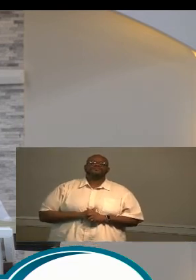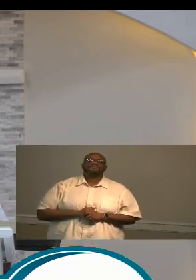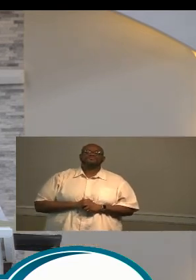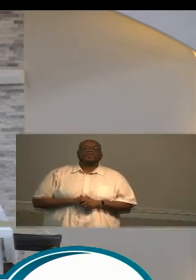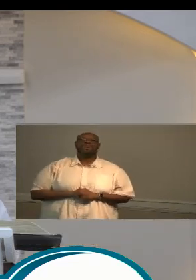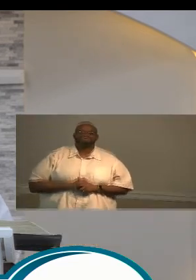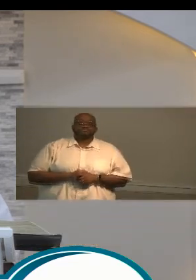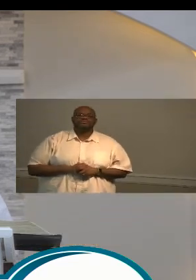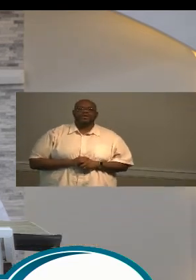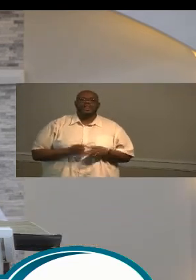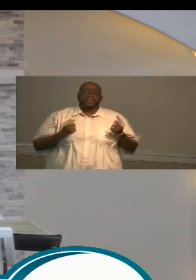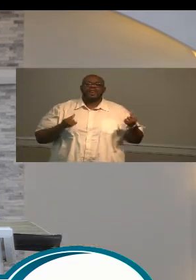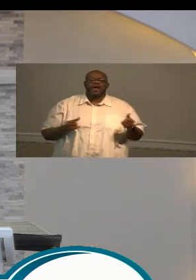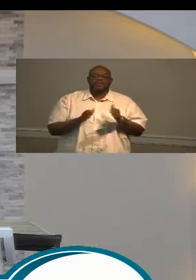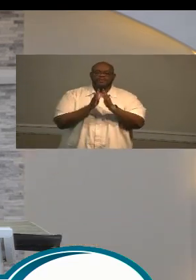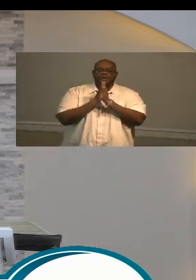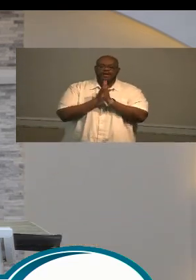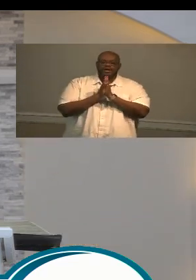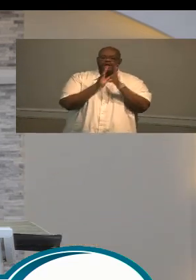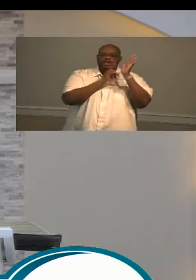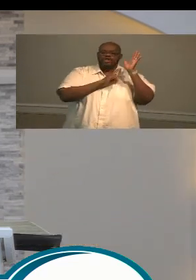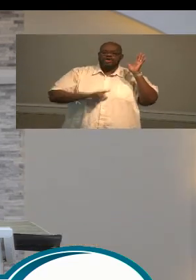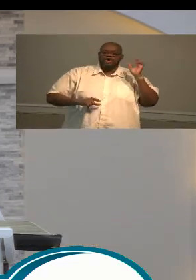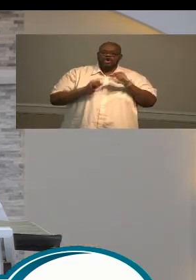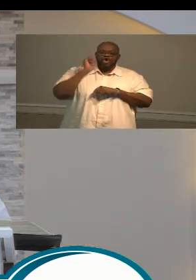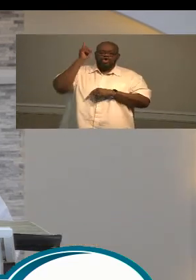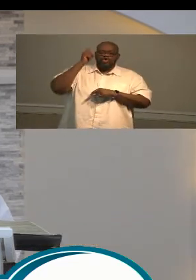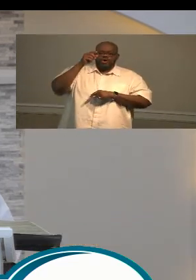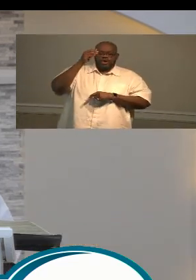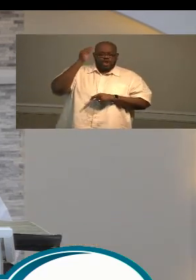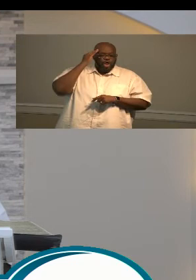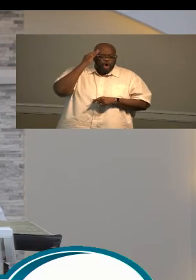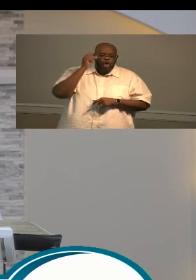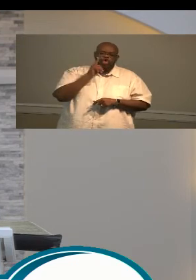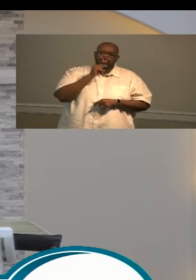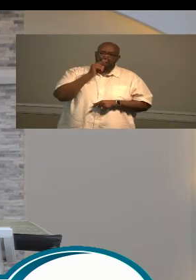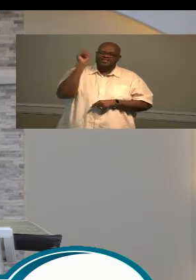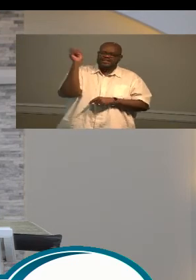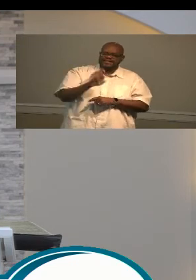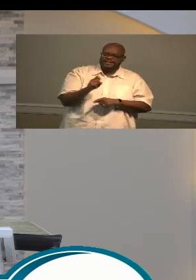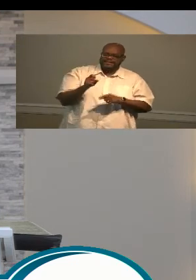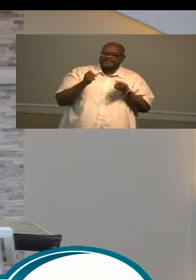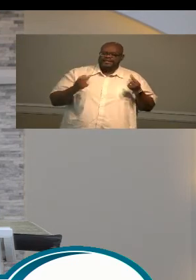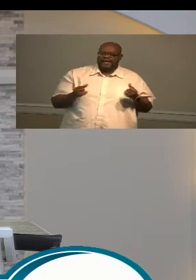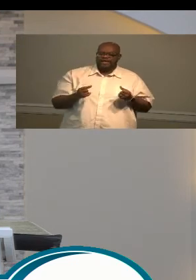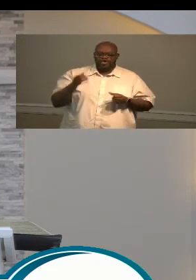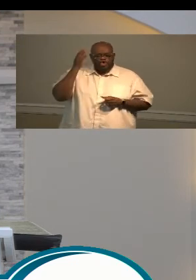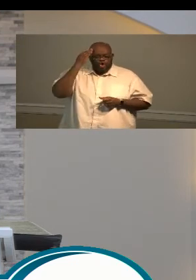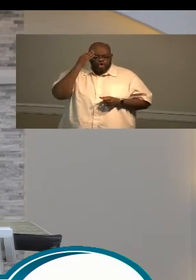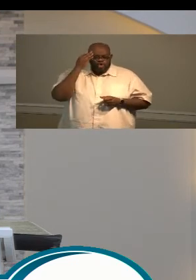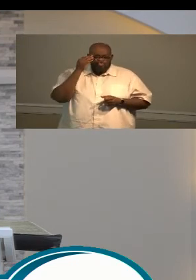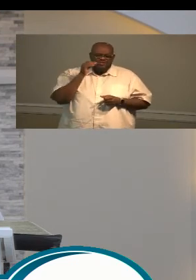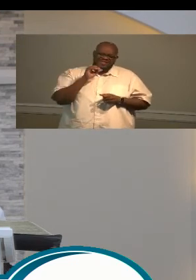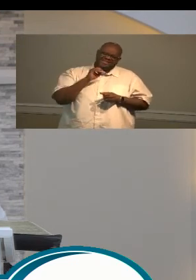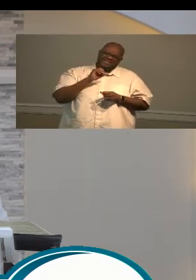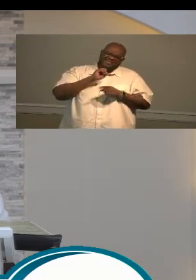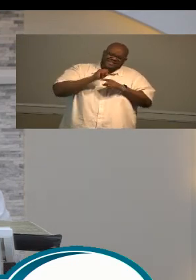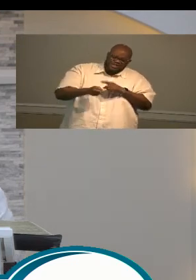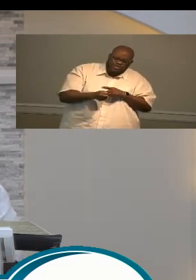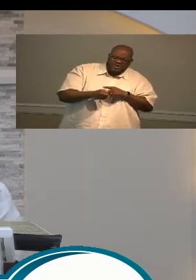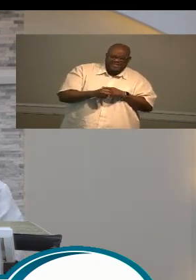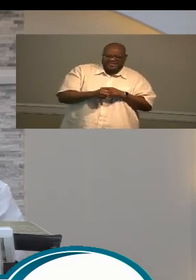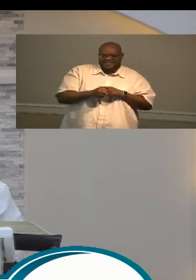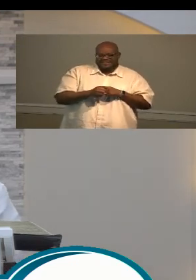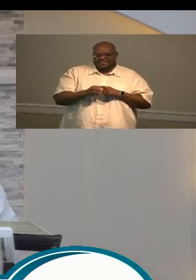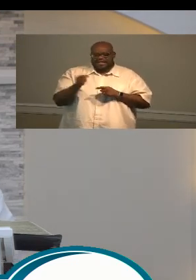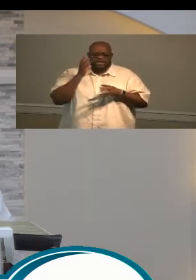Let's have a word of prayer. Lord, you know who's standing in need today. You know their circumstance and situation. Move on